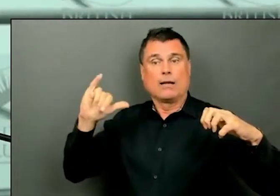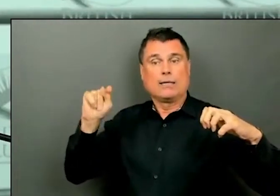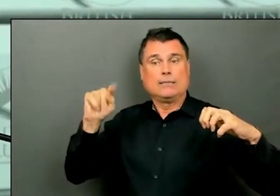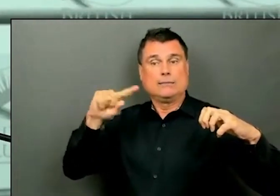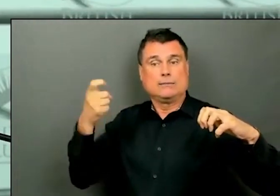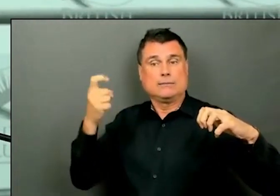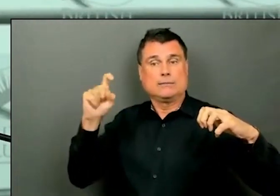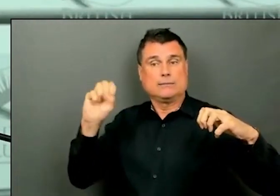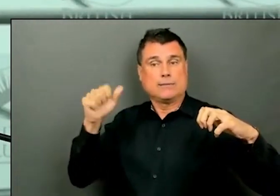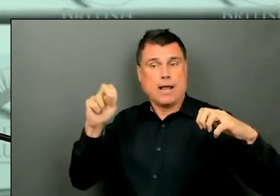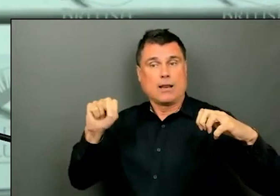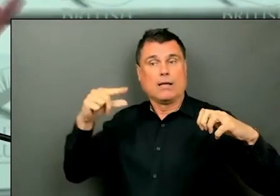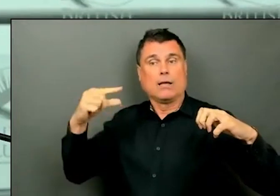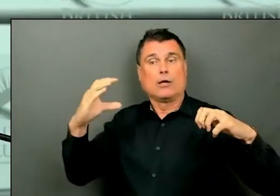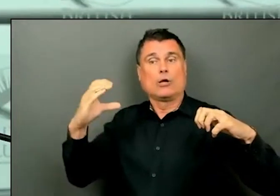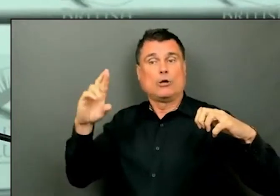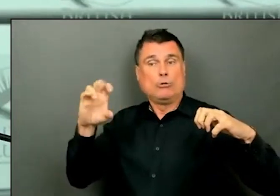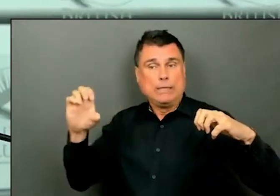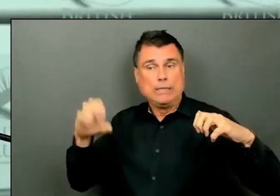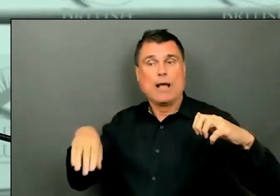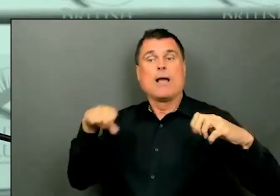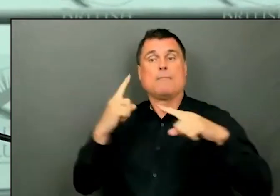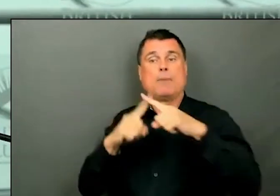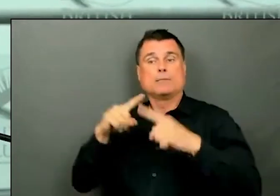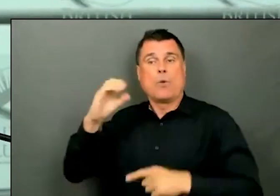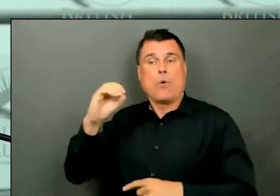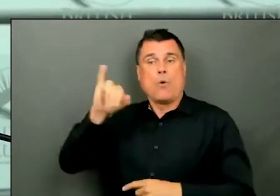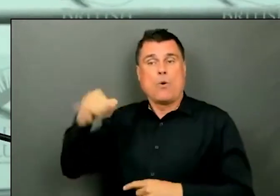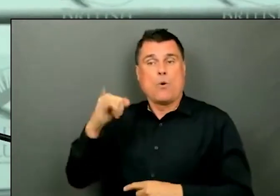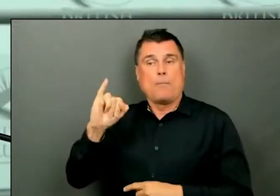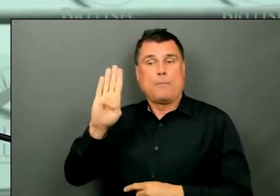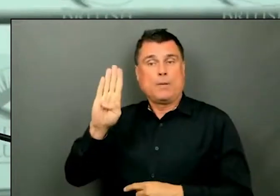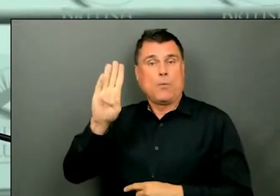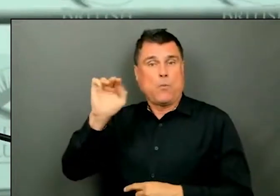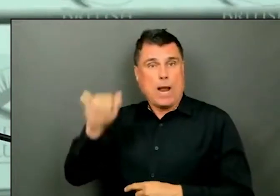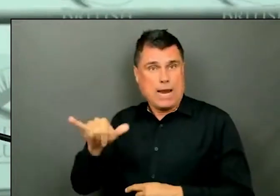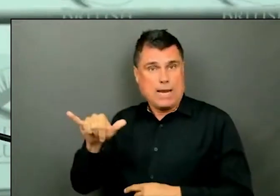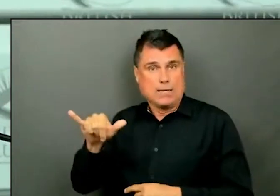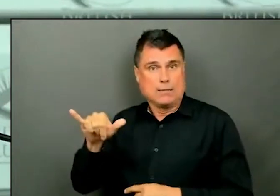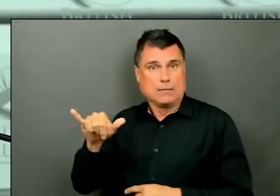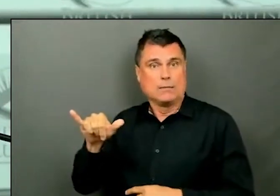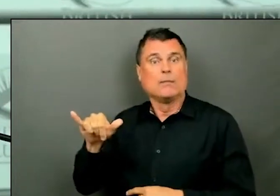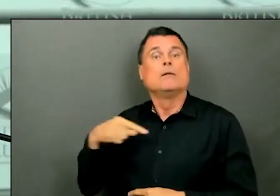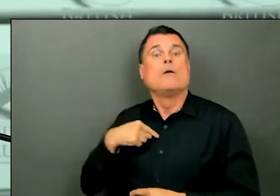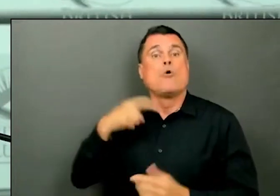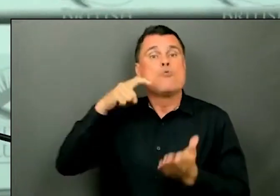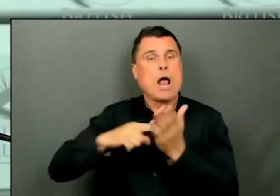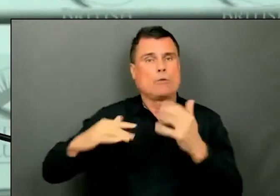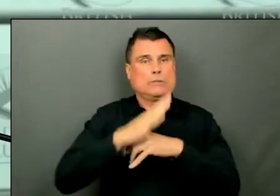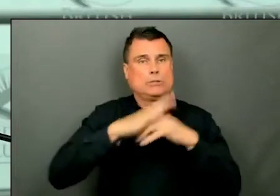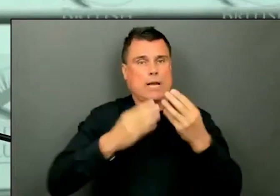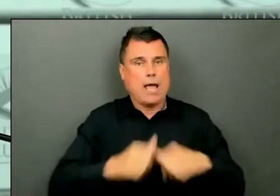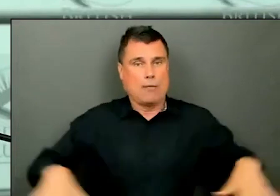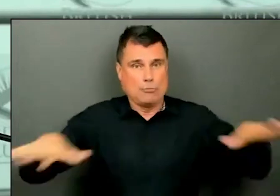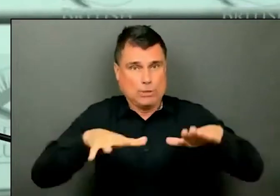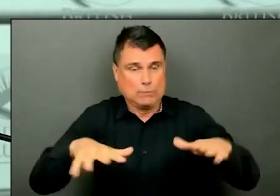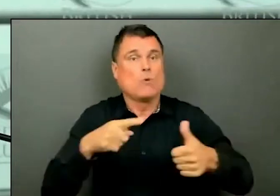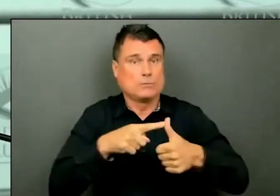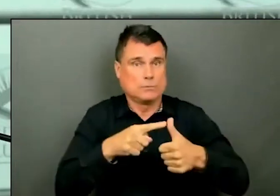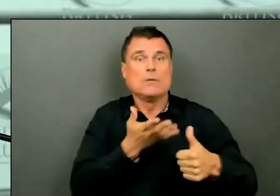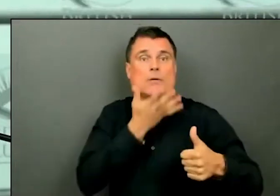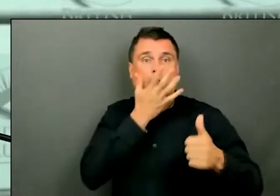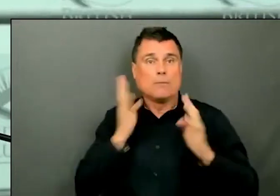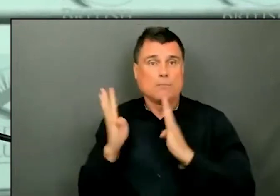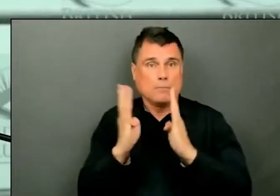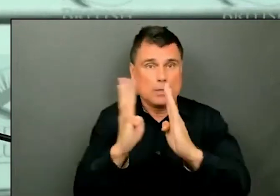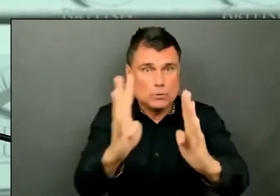Squamish, and Tsleil-Waututh First Nations whose territory we're coming to you from. Thank you for joining us from all parts of the province to hear about further